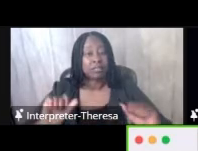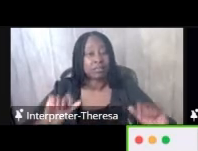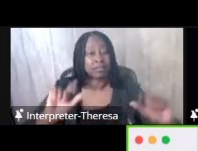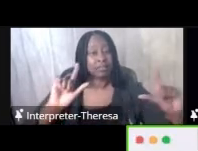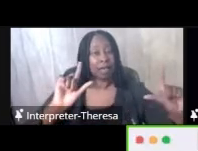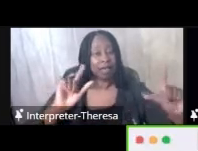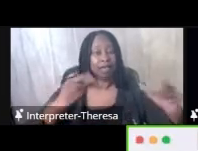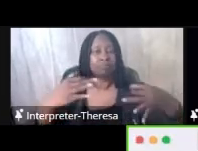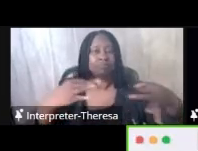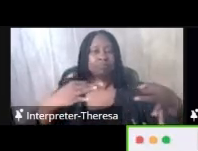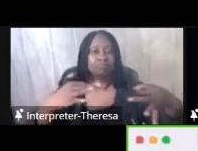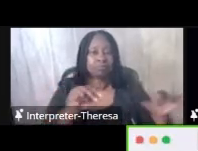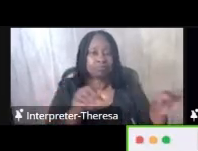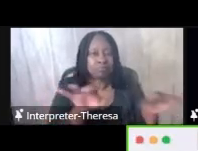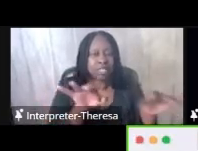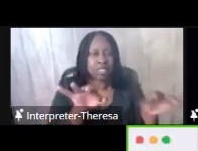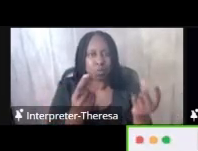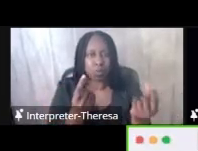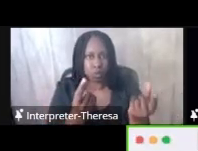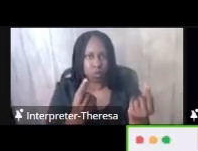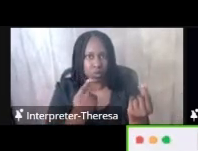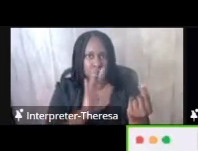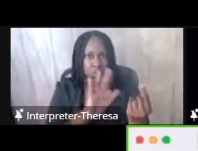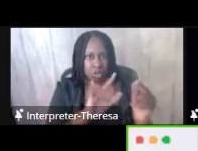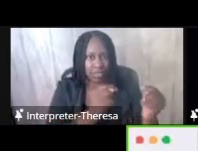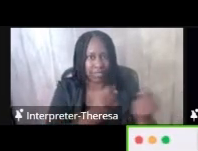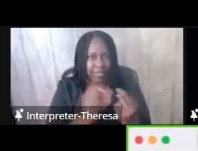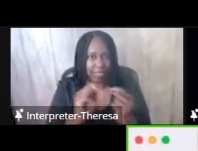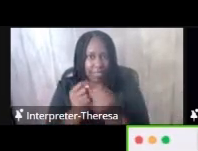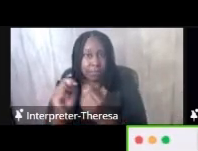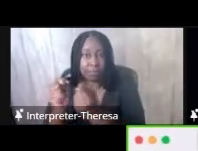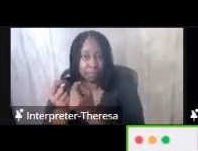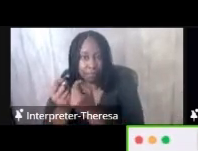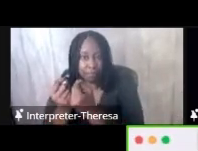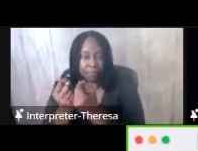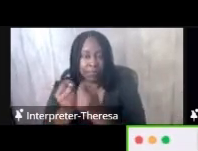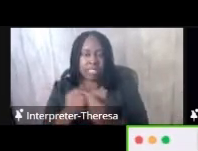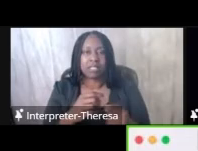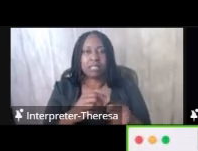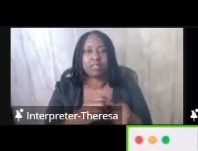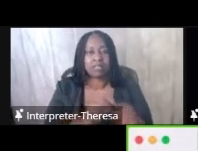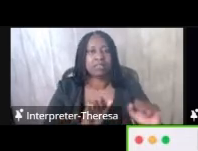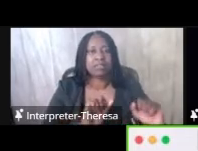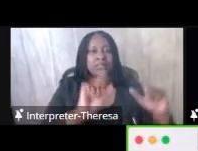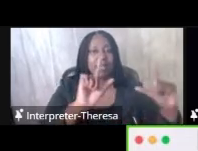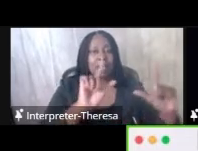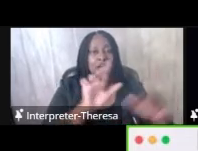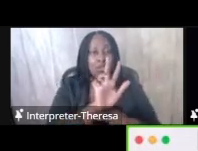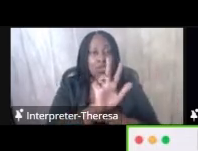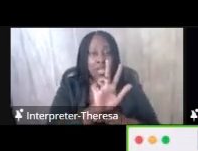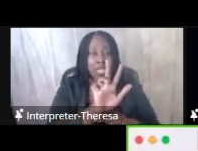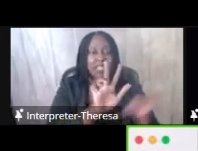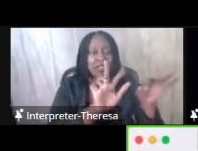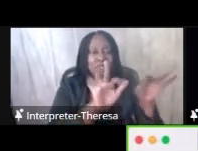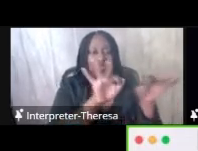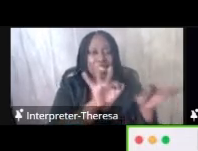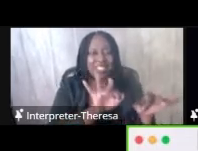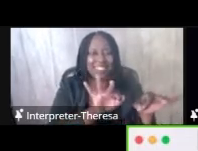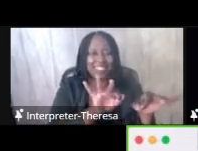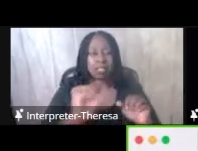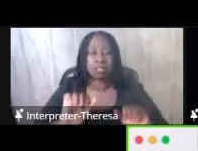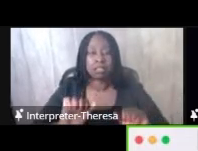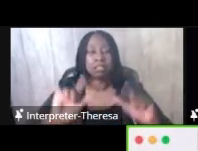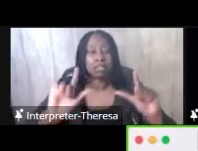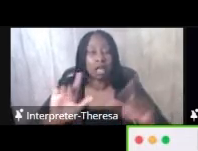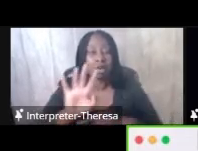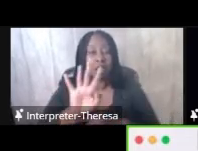team. And the directions are right here on slide 3. And slide 4 tells you where to go in the deck